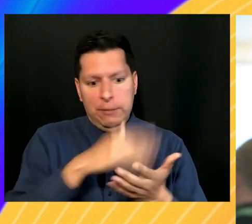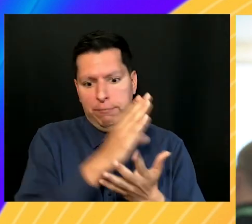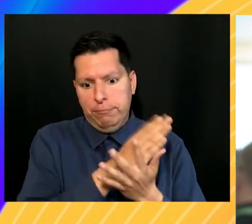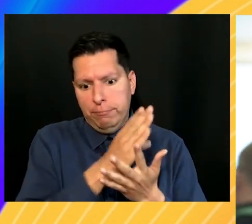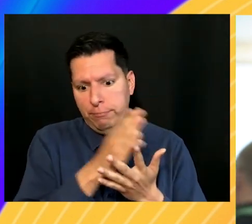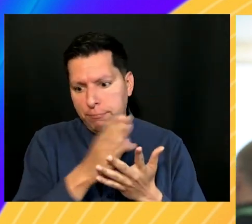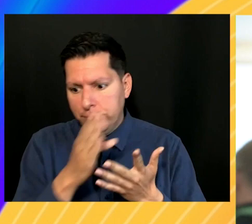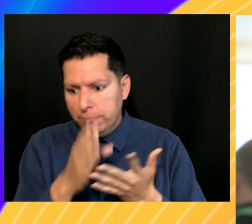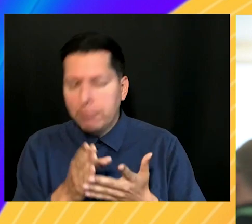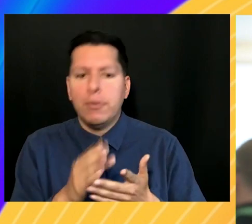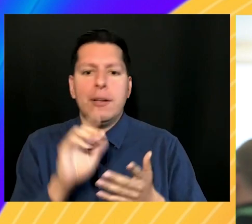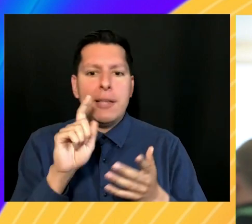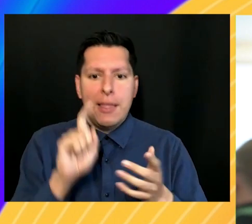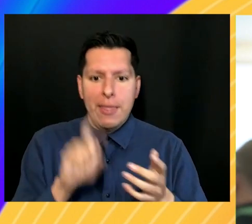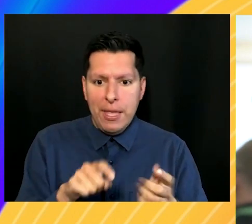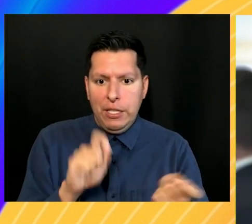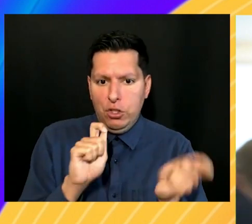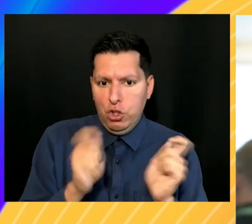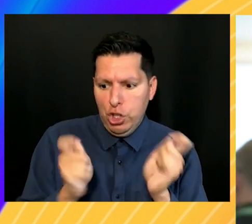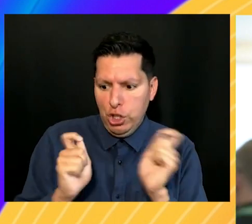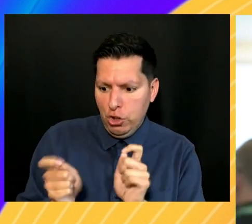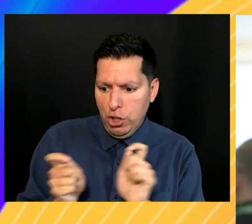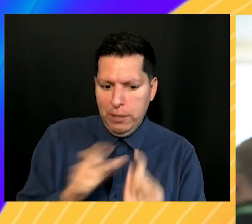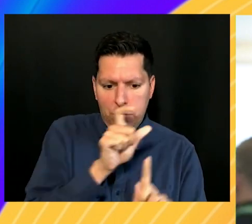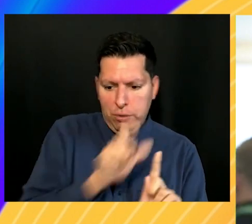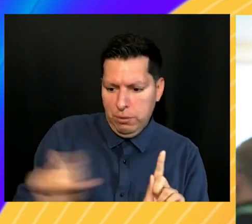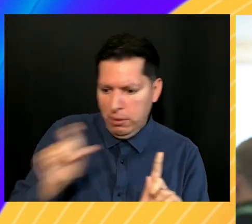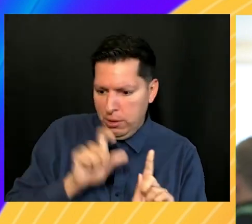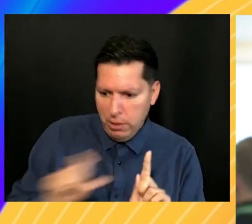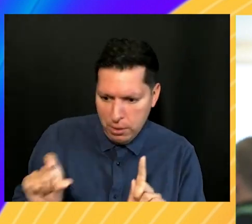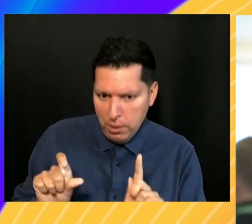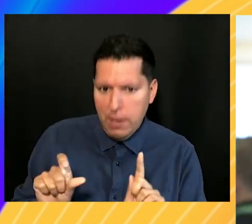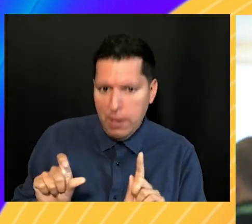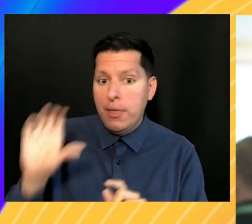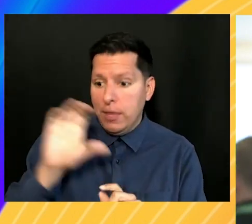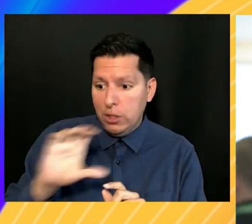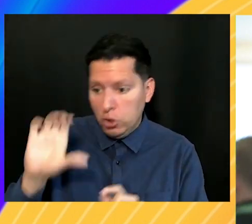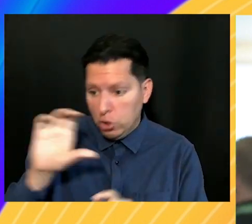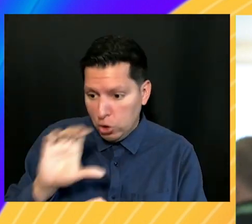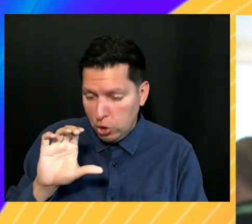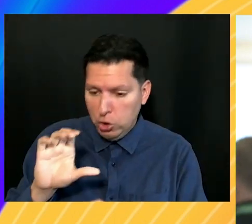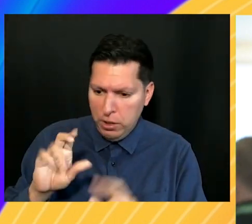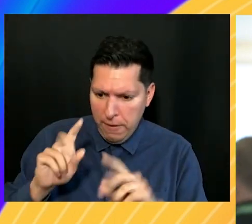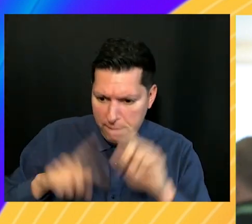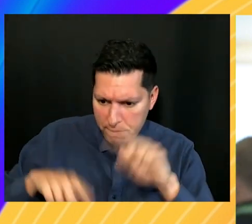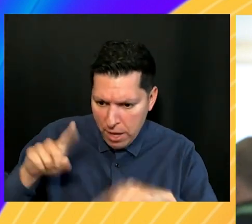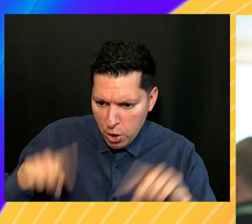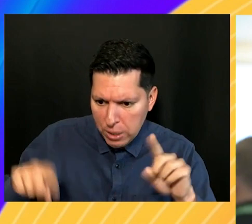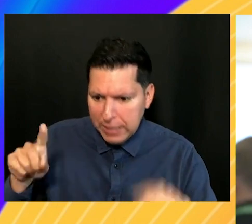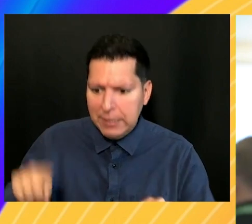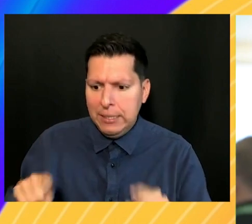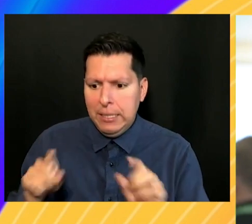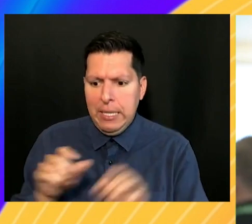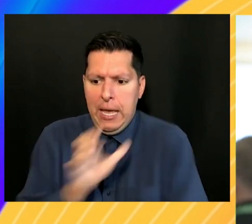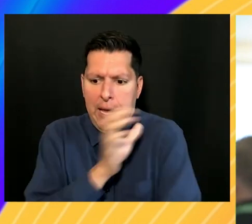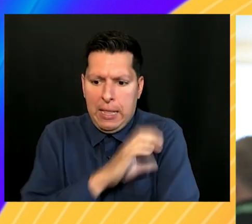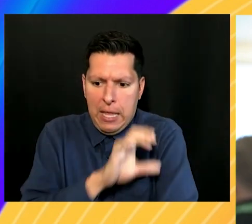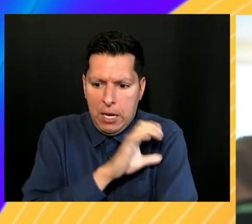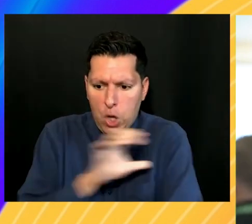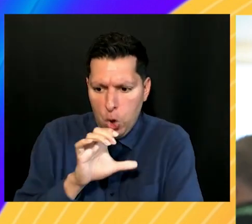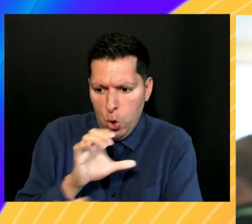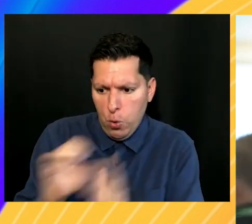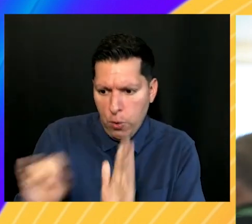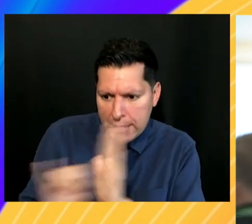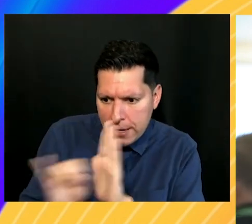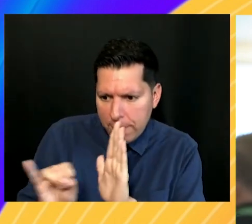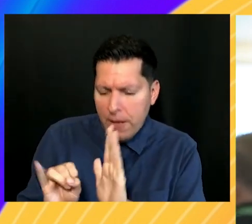them to see, you know, how, like, I want to find variants that are clinically significant, maybe for a specific